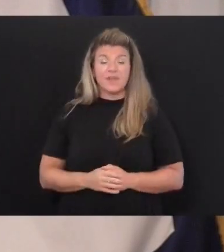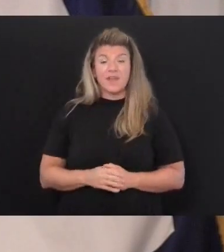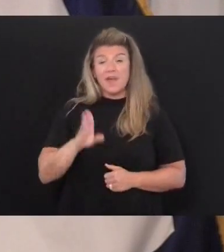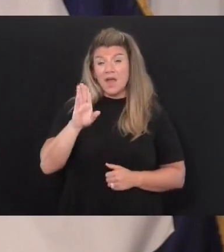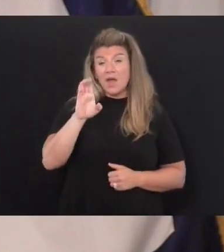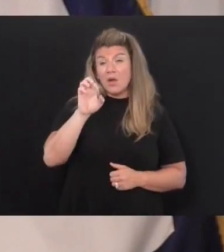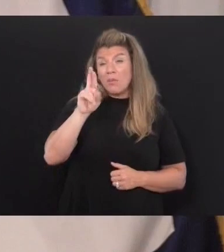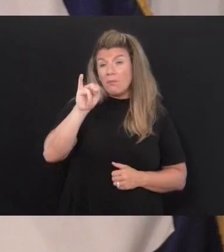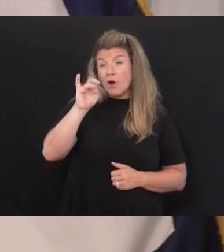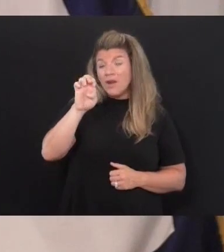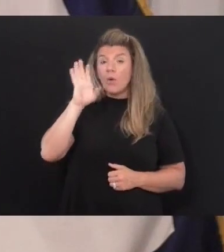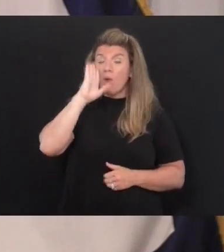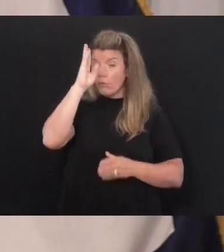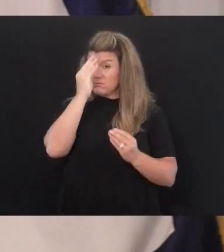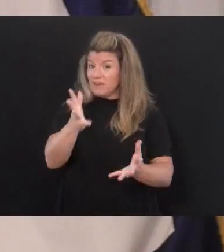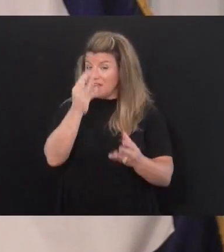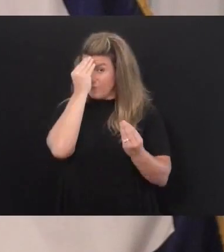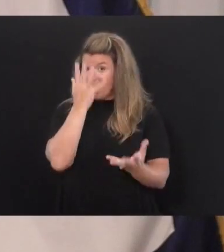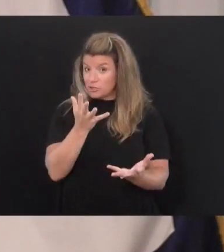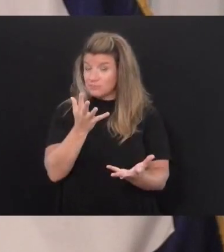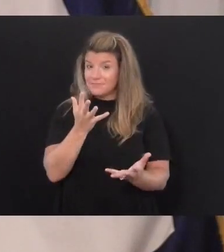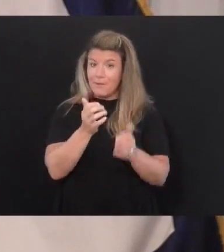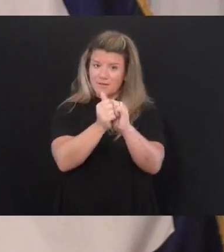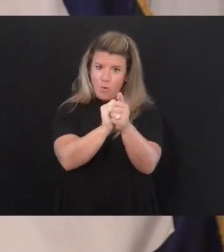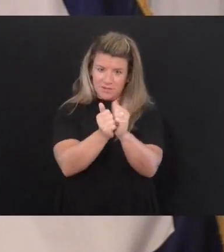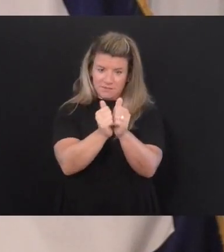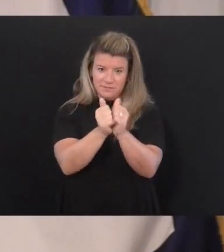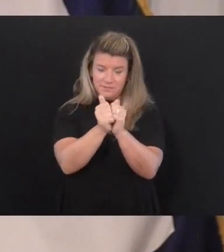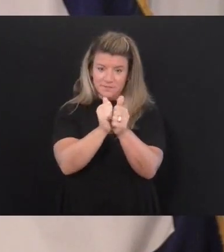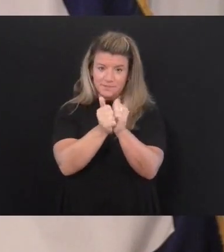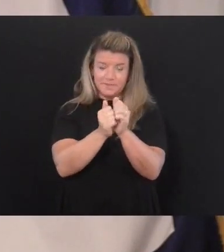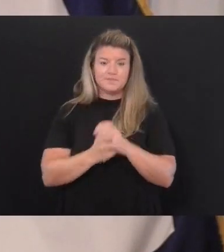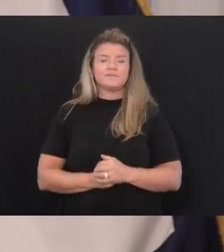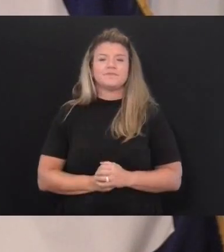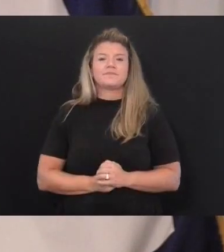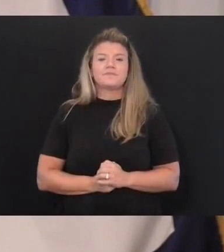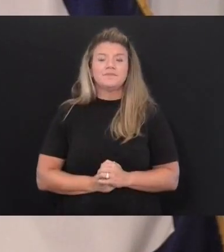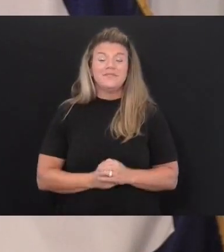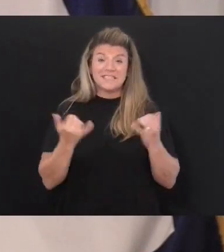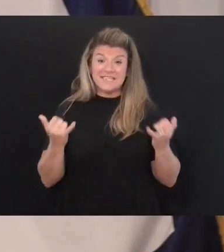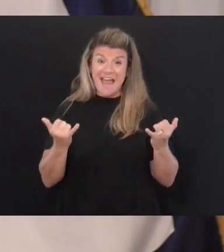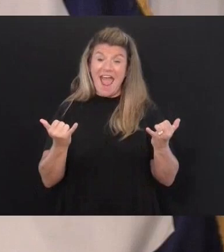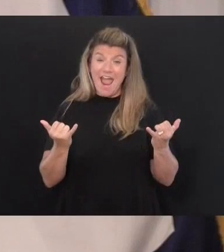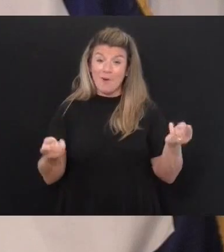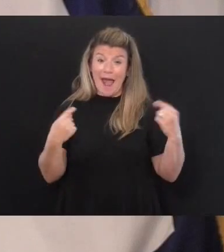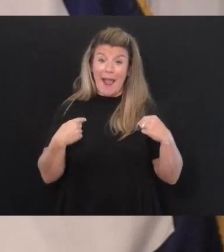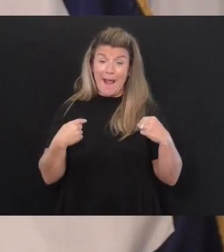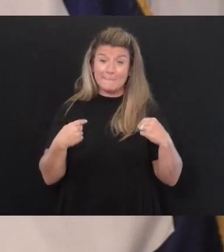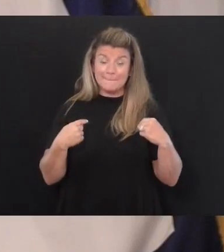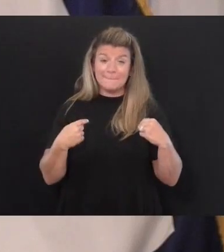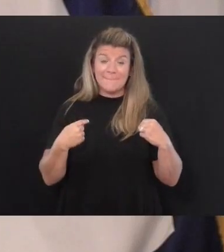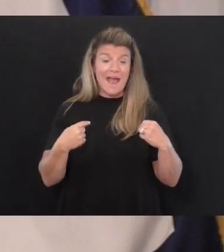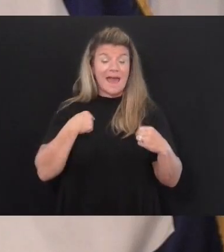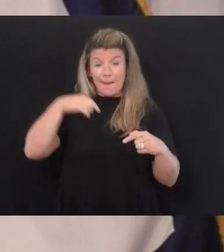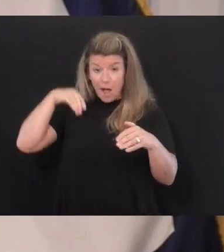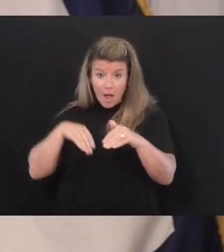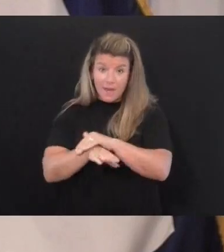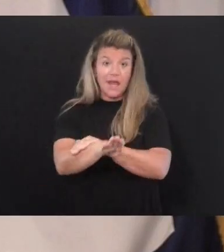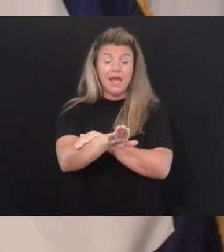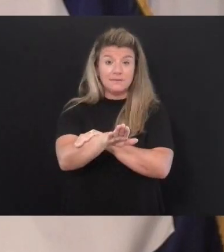so, I've met several different times with the legislatures, and they have some really good input, and